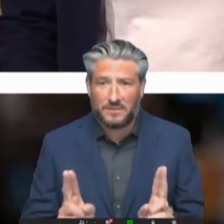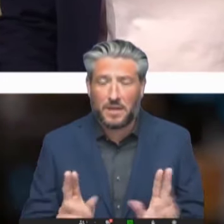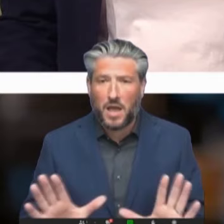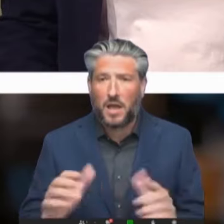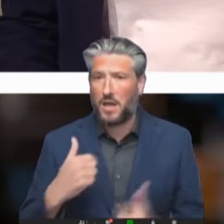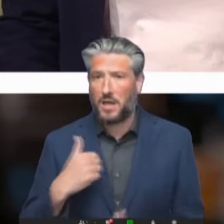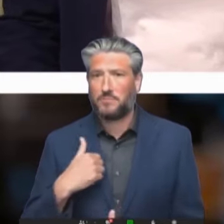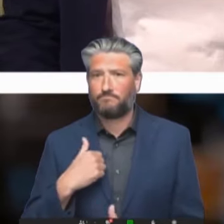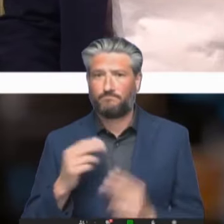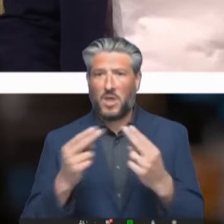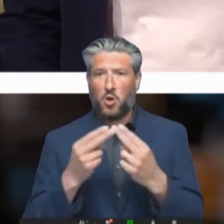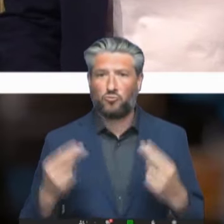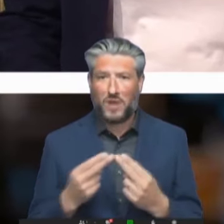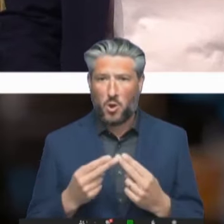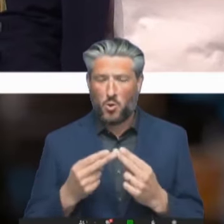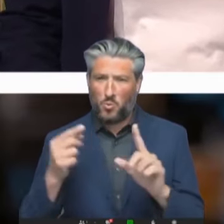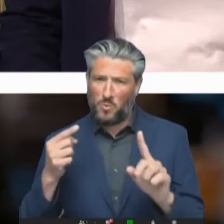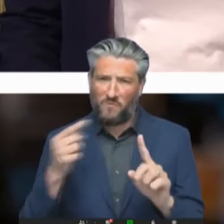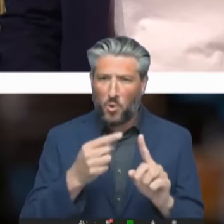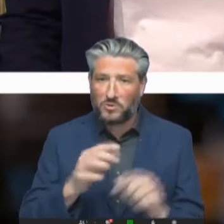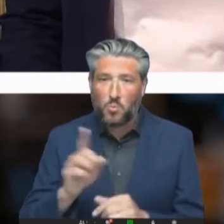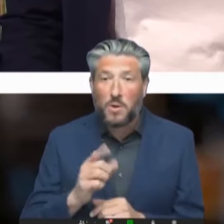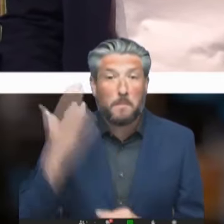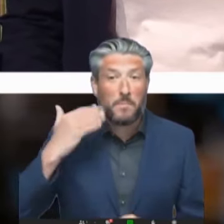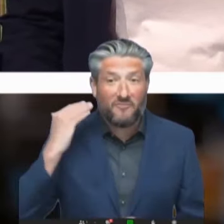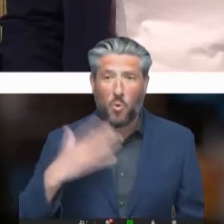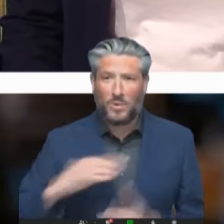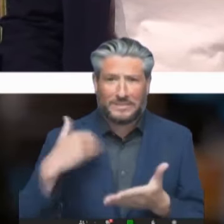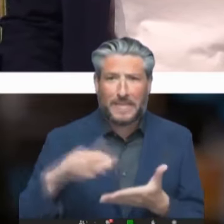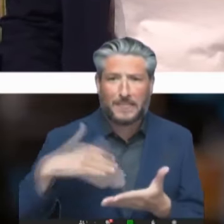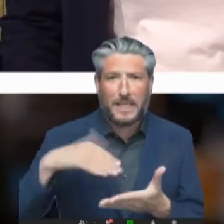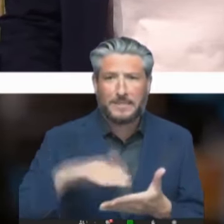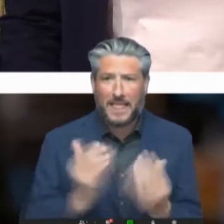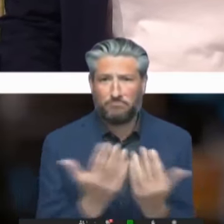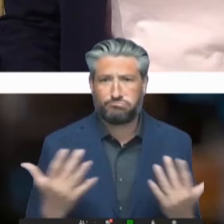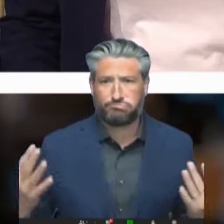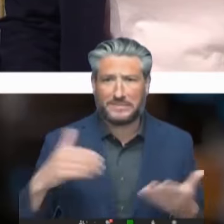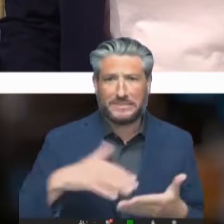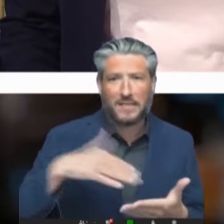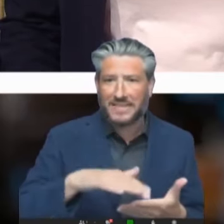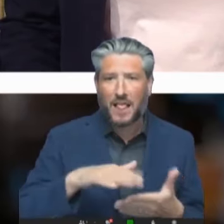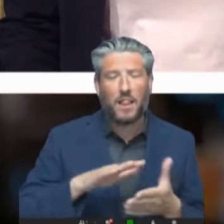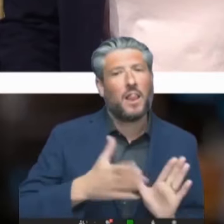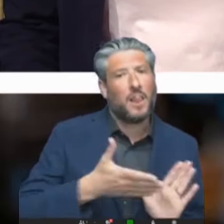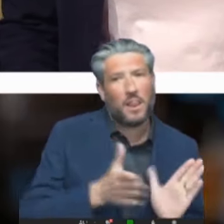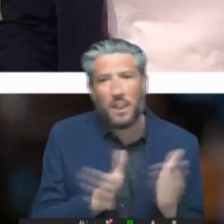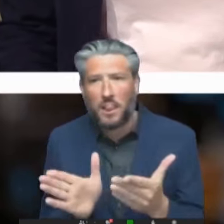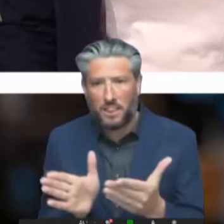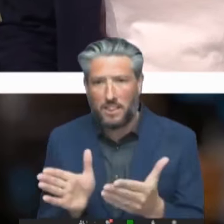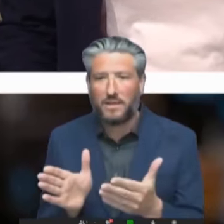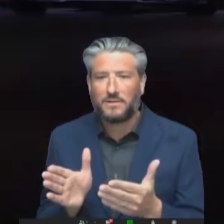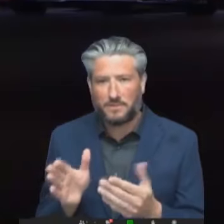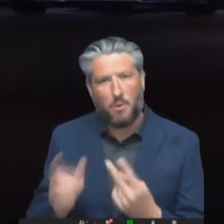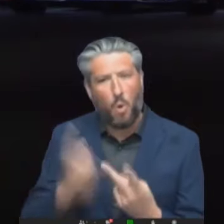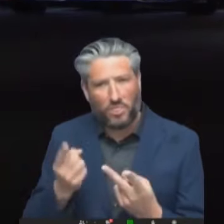AvtoVAZ contributed 2.6 billion euros to group revenue, down 17.5%, largely due to